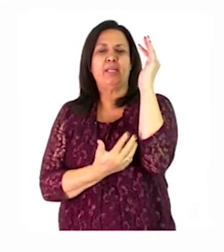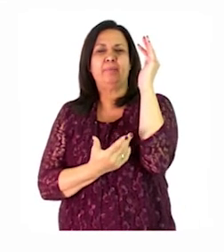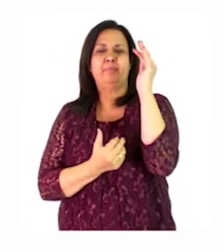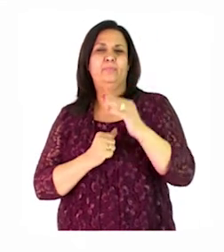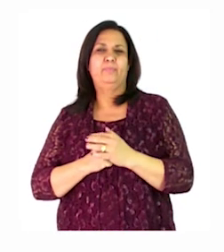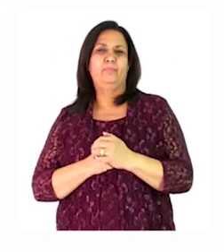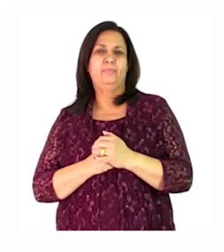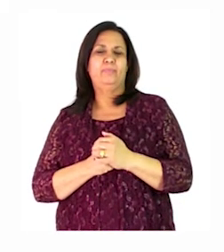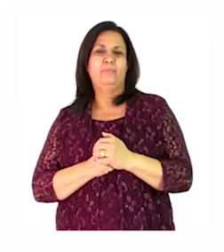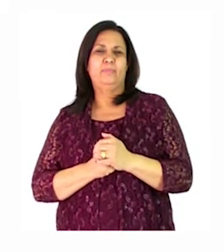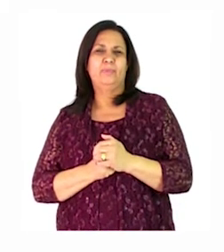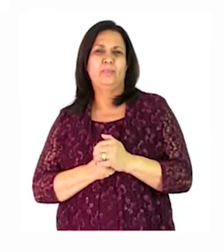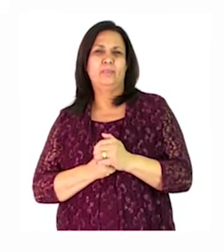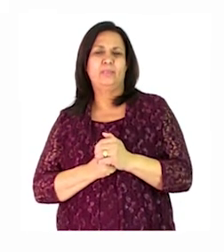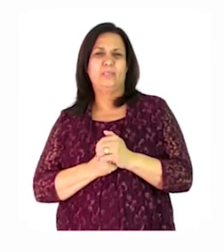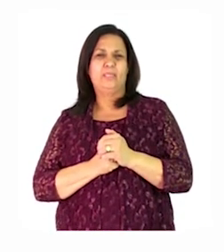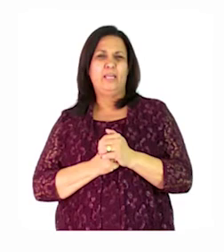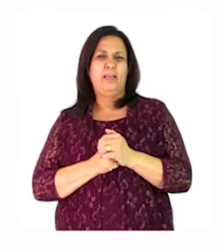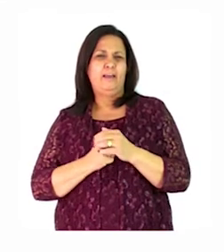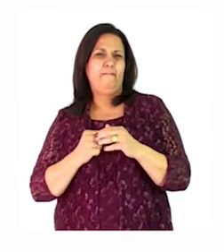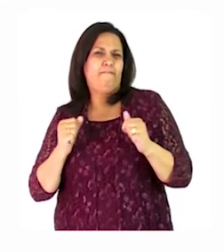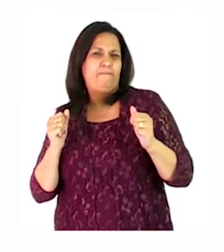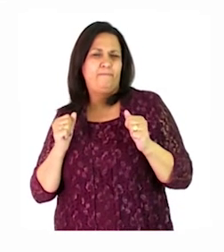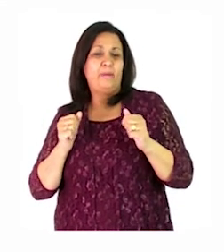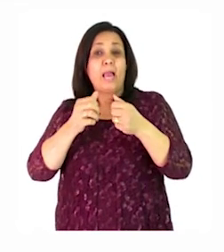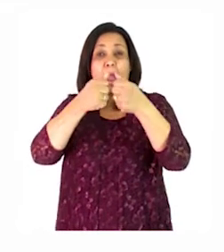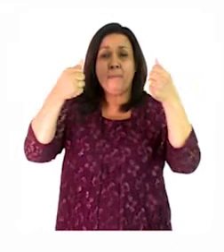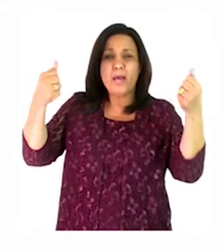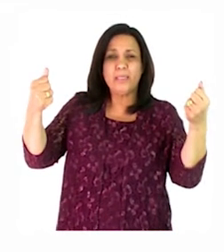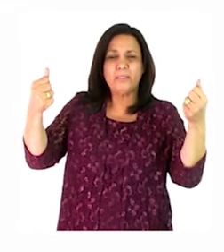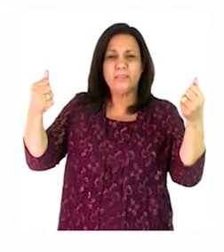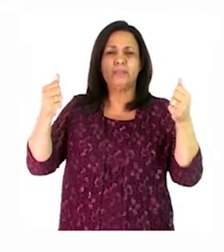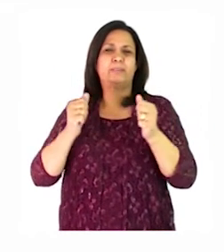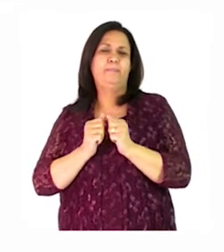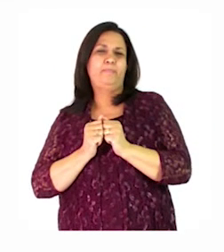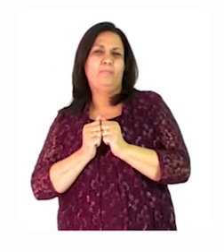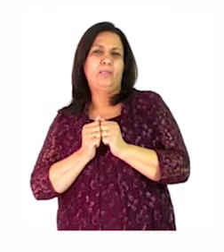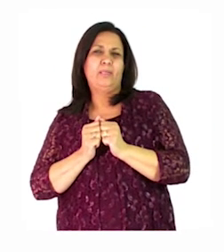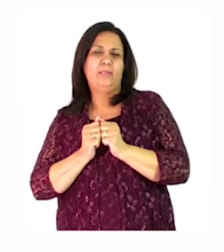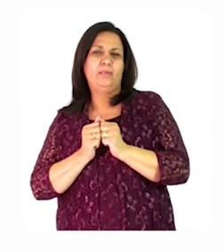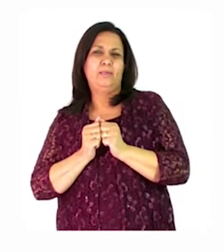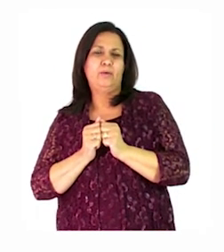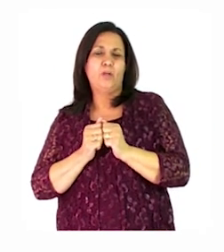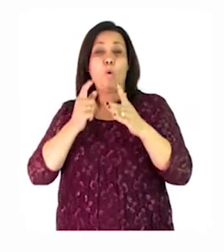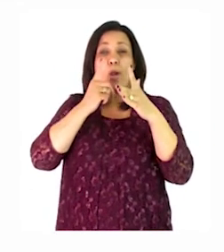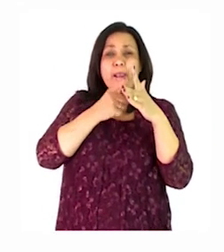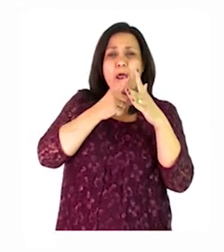stove. We find cupboards. We find a